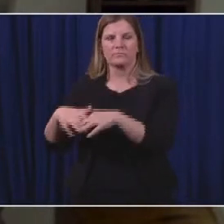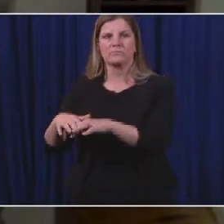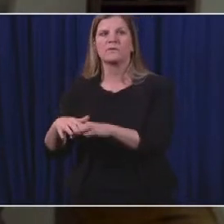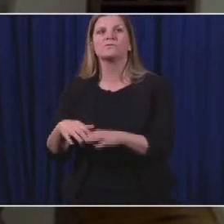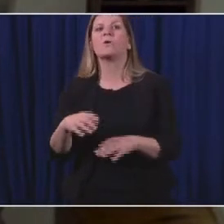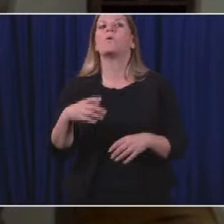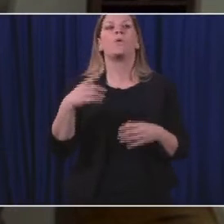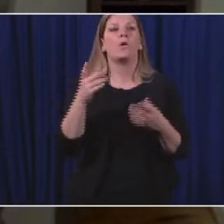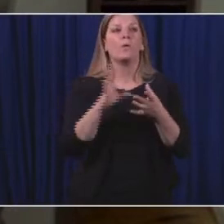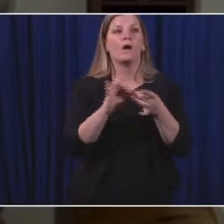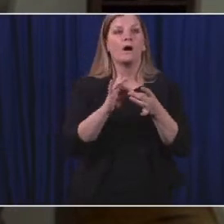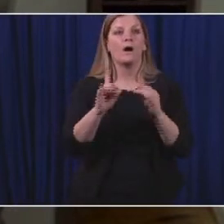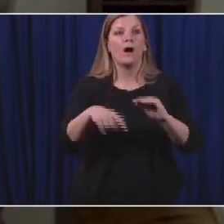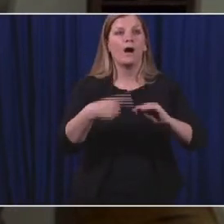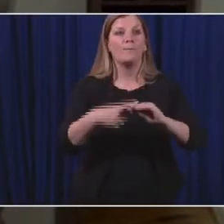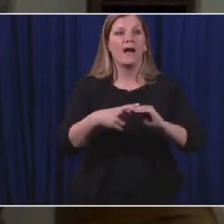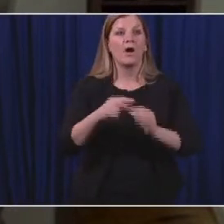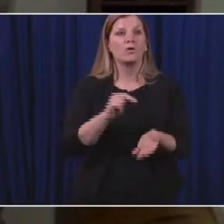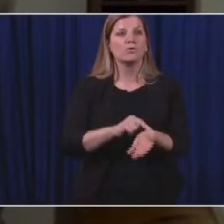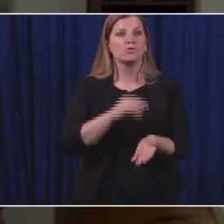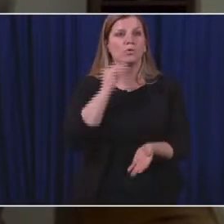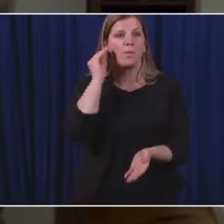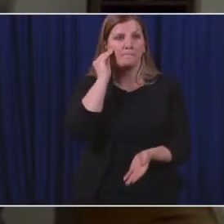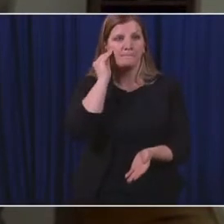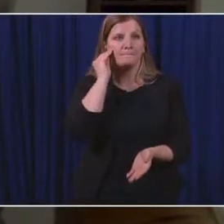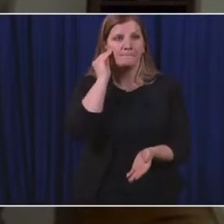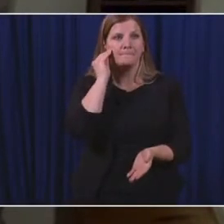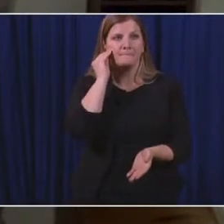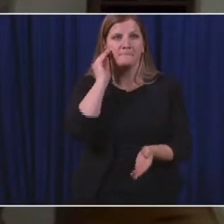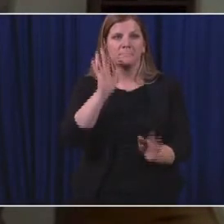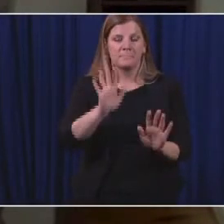homes, you will be called.